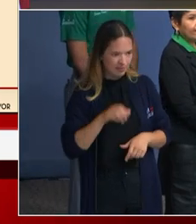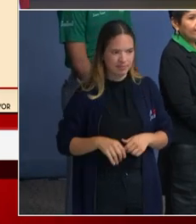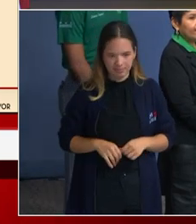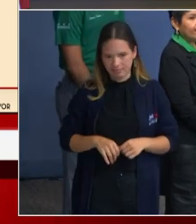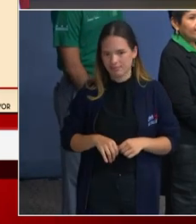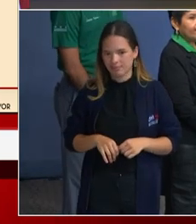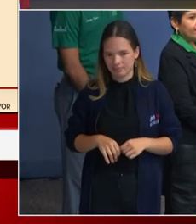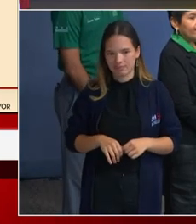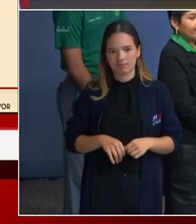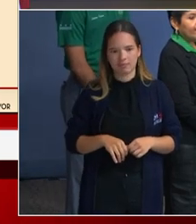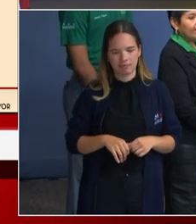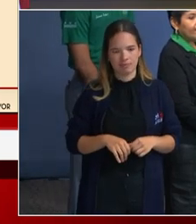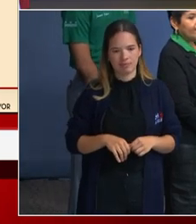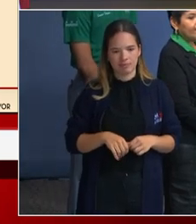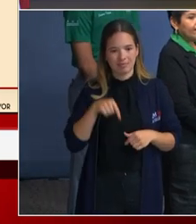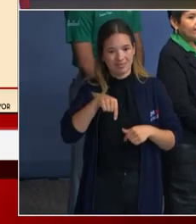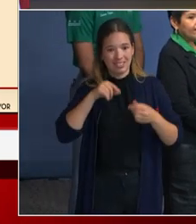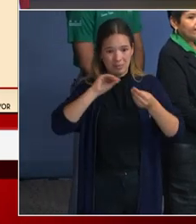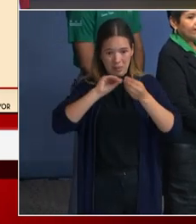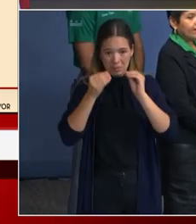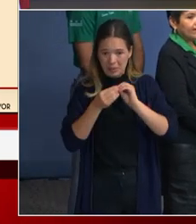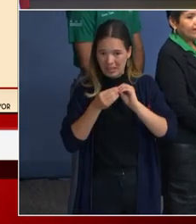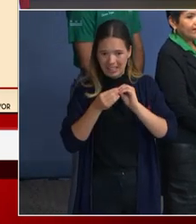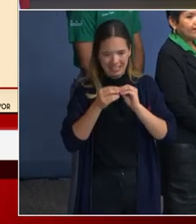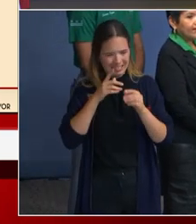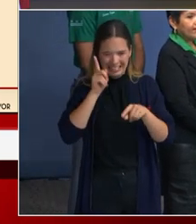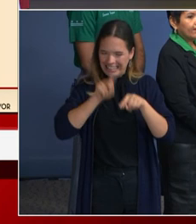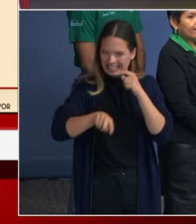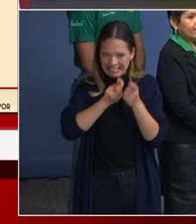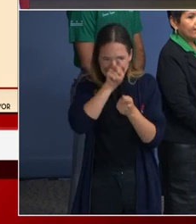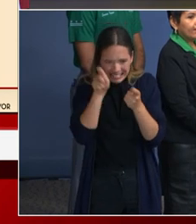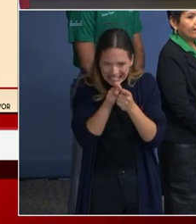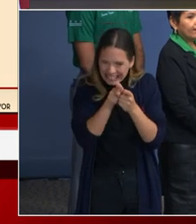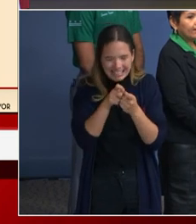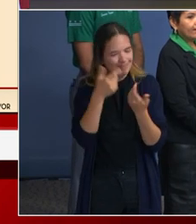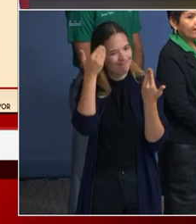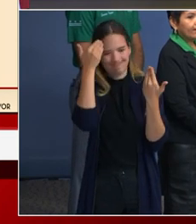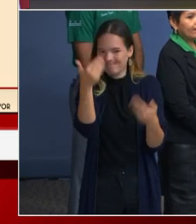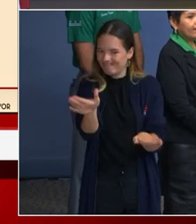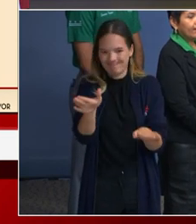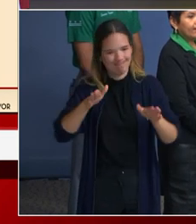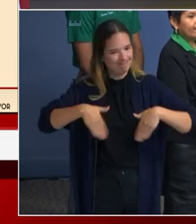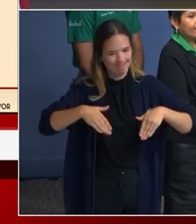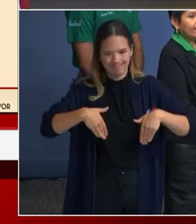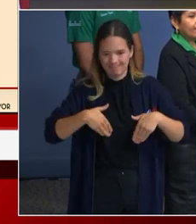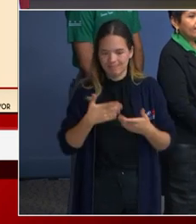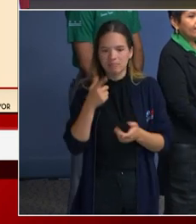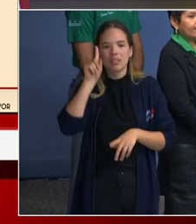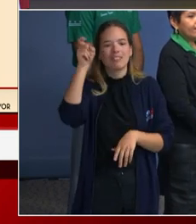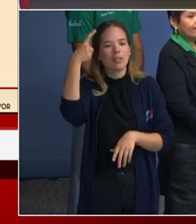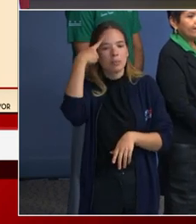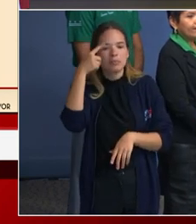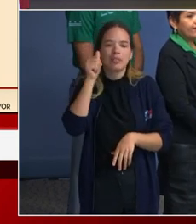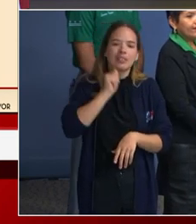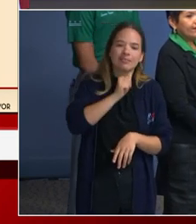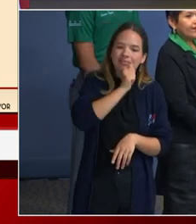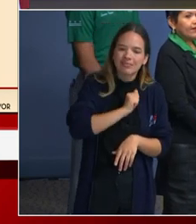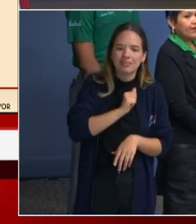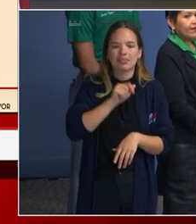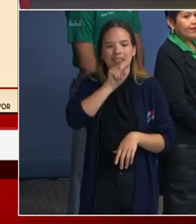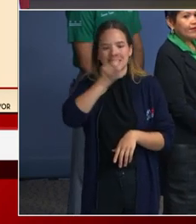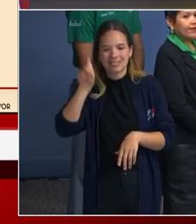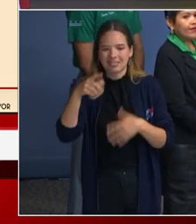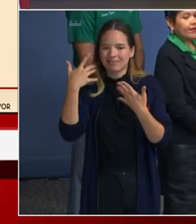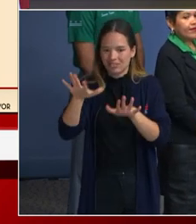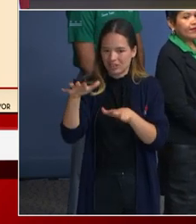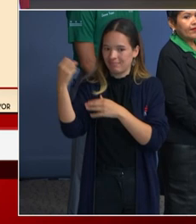can't exactly verify, but the governors of Texas and Arizona report that they have sent upwards